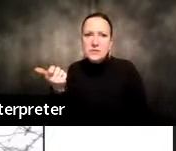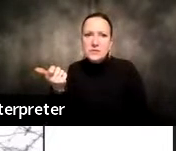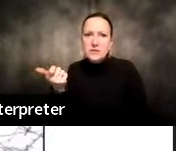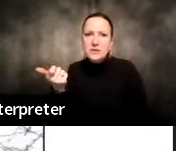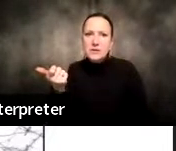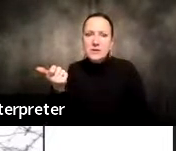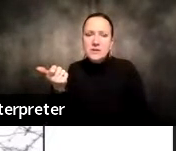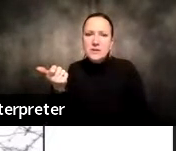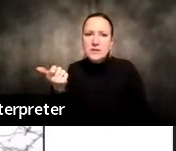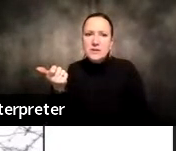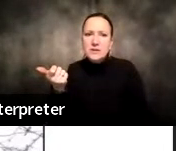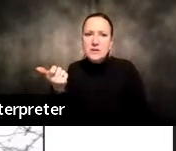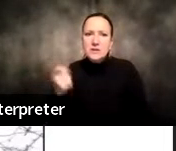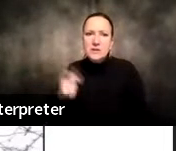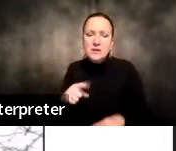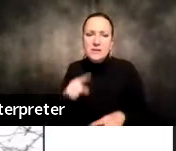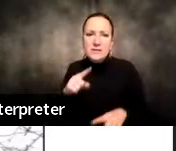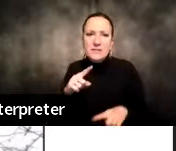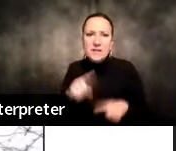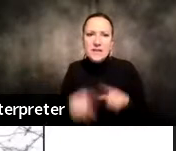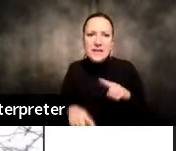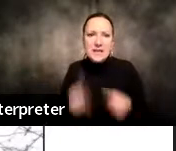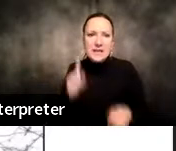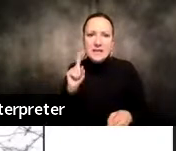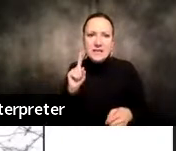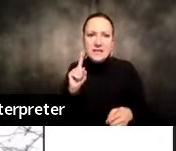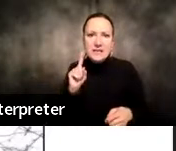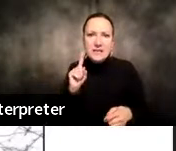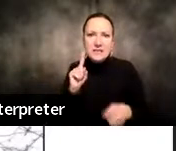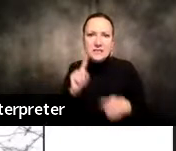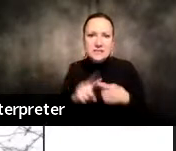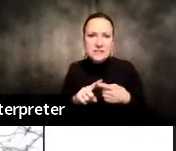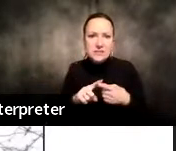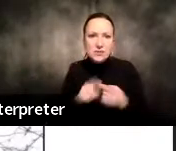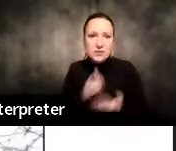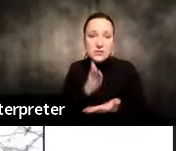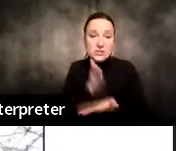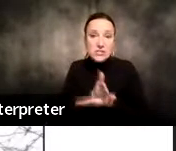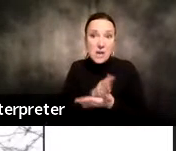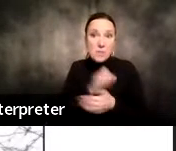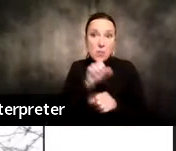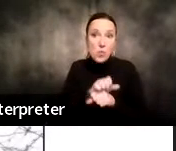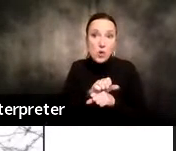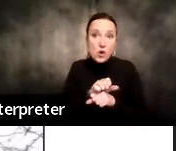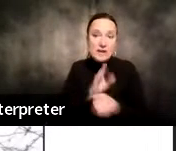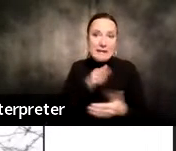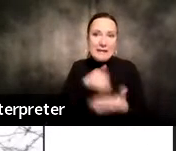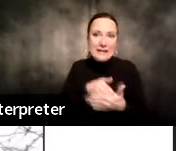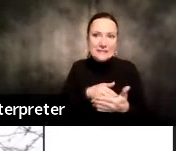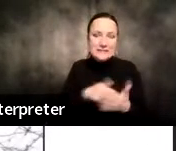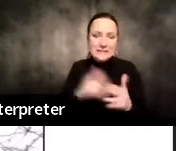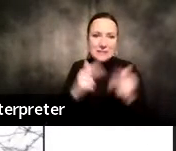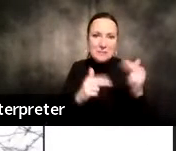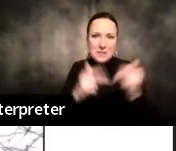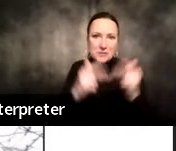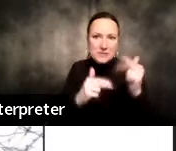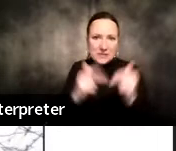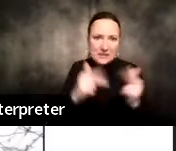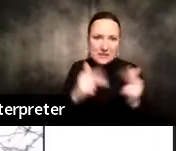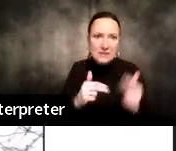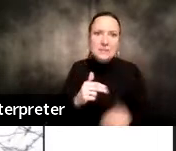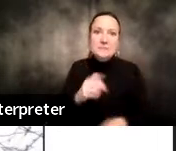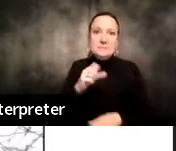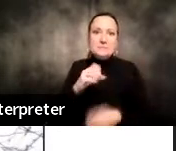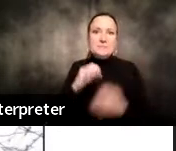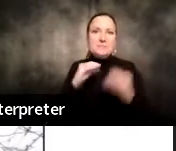restored. But they can't do any work on site till the stop work is lifted. There's currently a stop work in this property, and that will be lifted